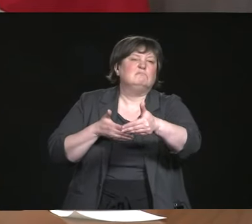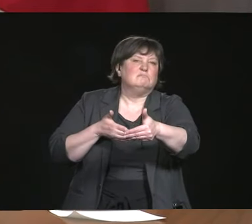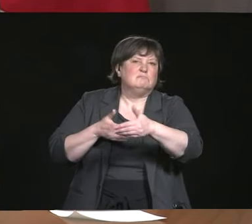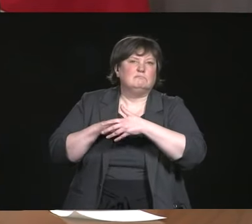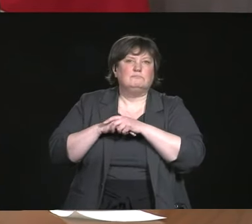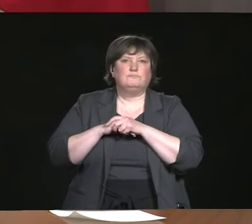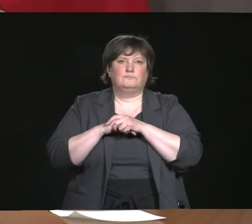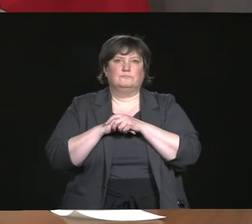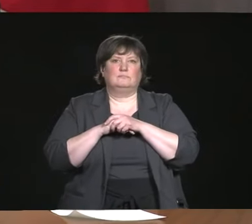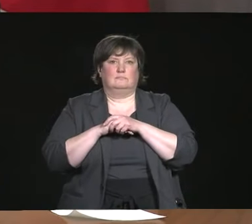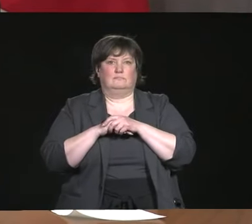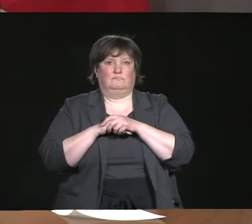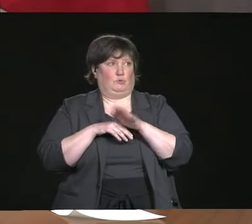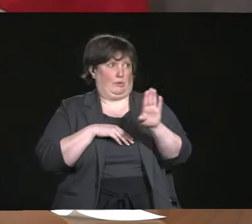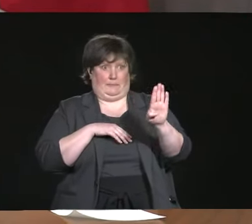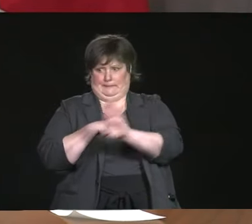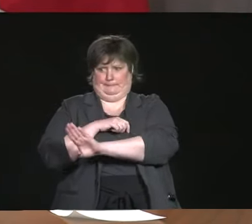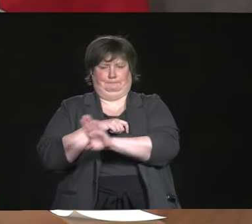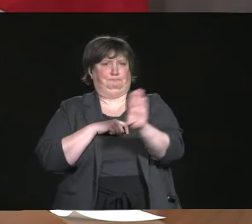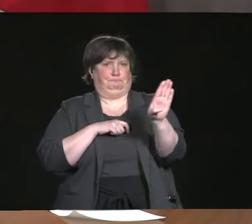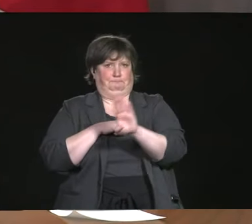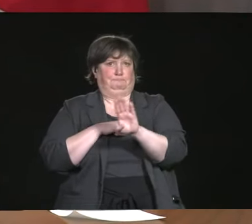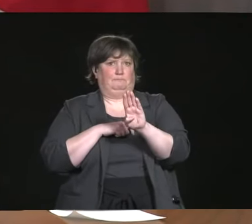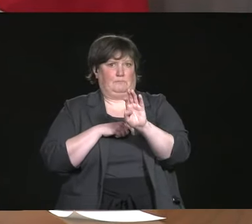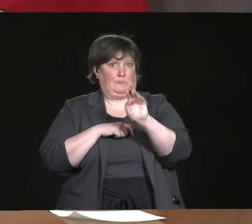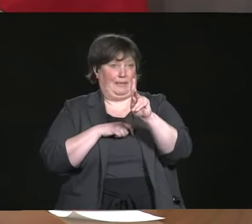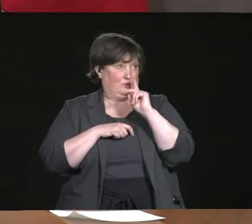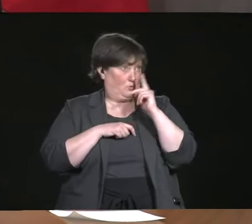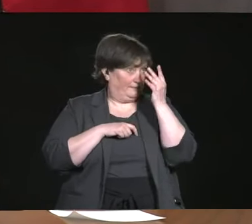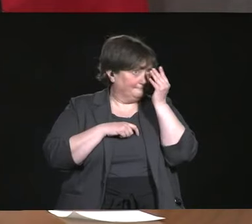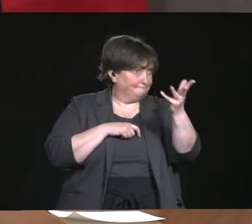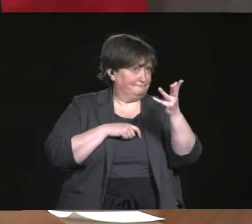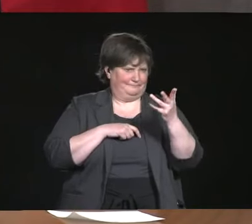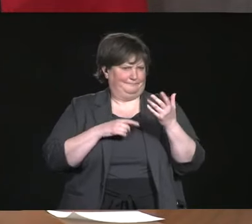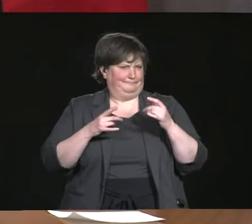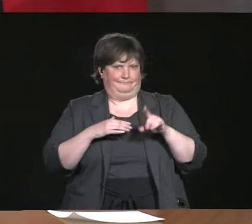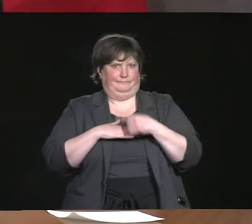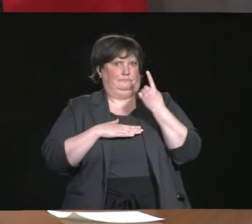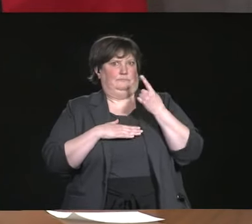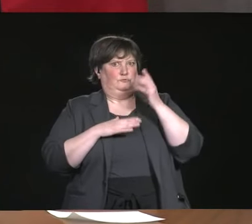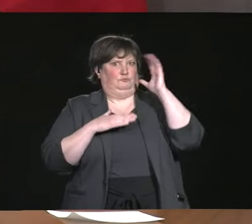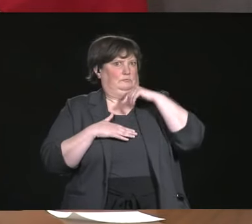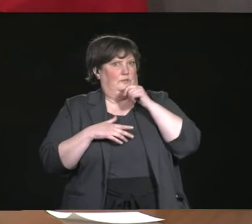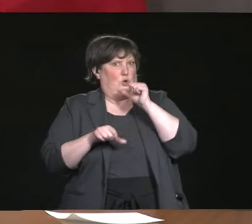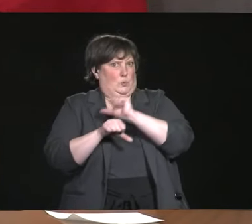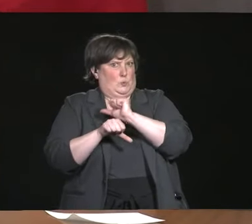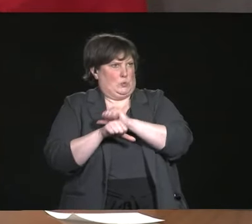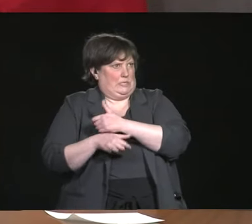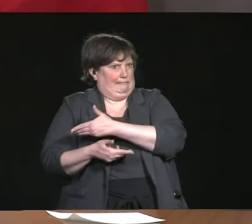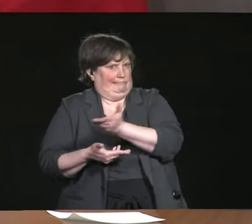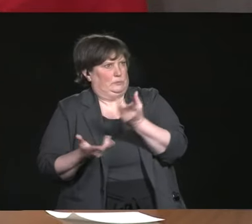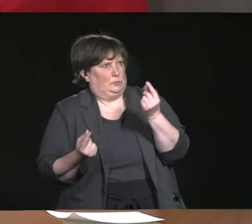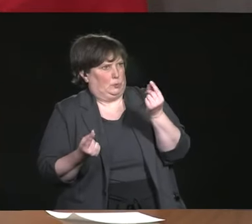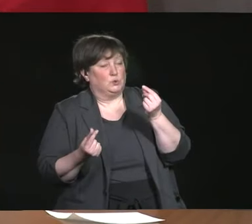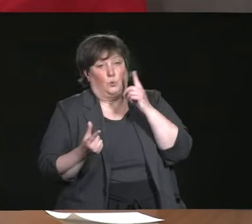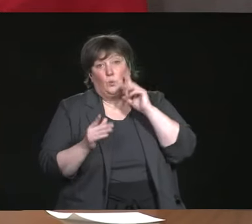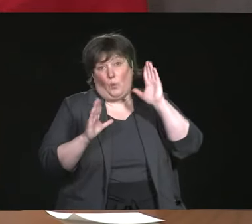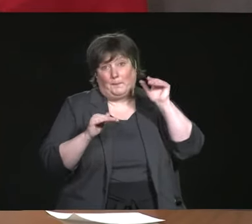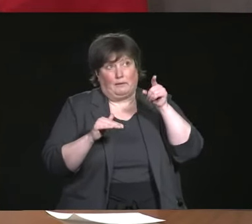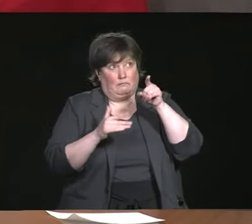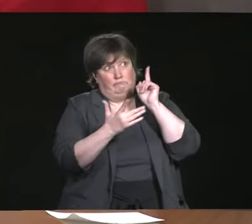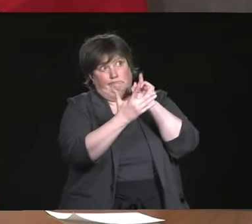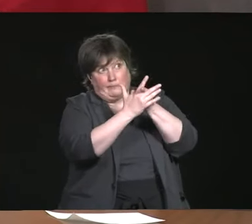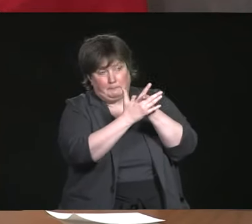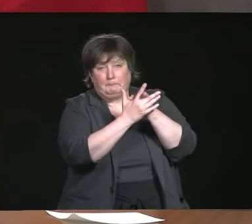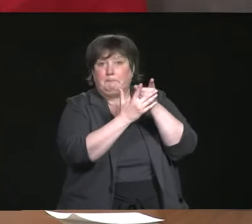on a confiance et on croit que ce message va mené à des actions pratiques avec les familles et les particuliers à travers le